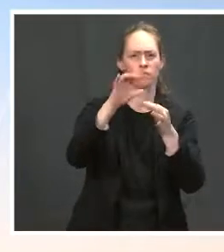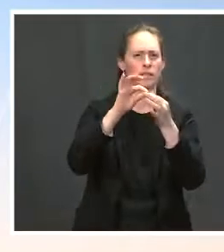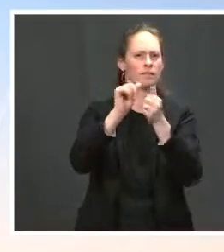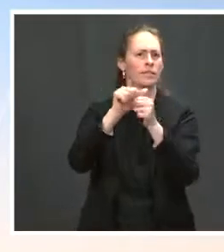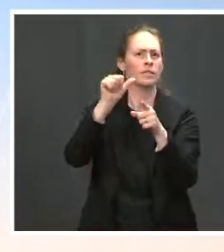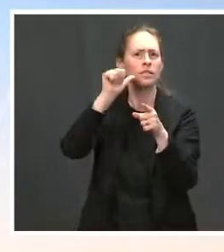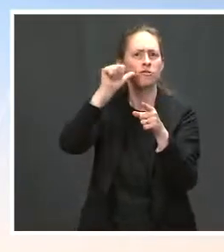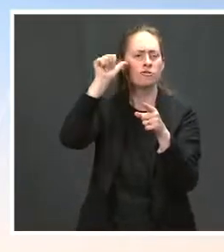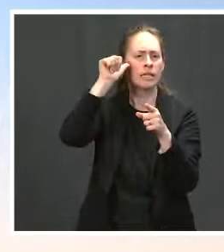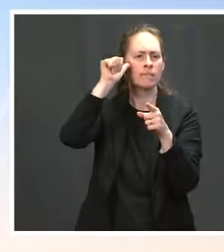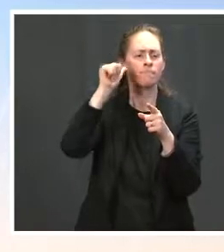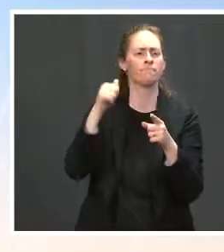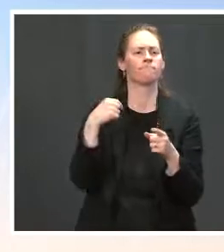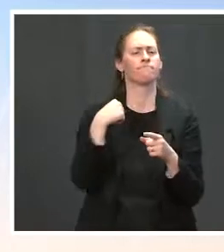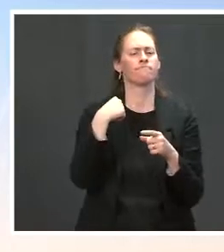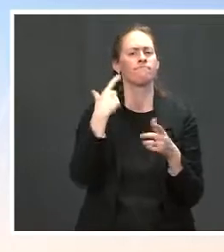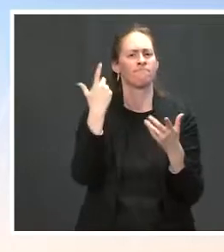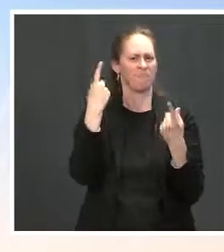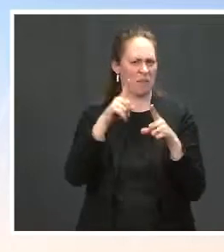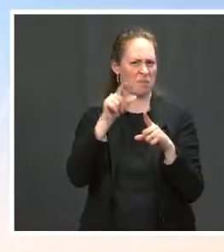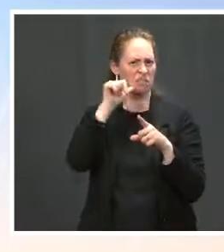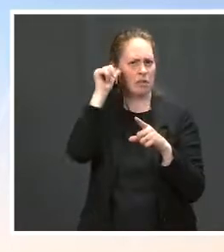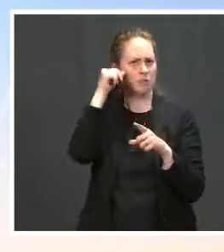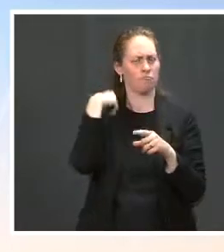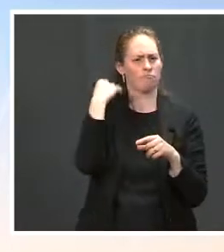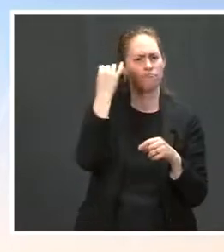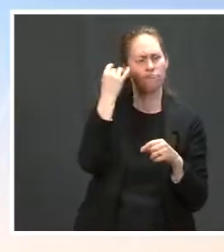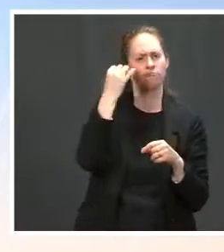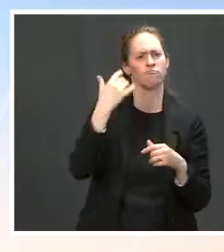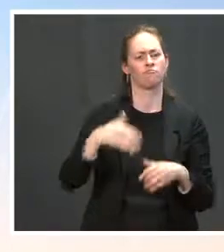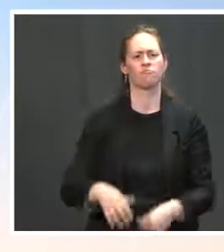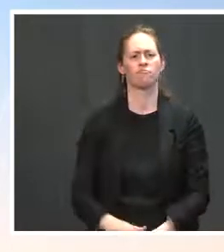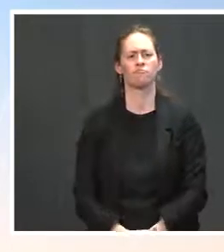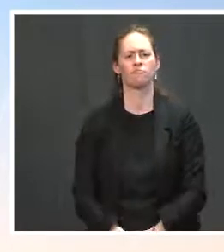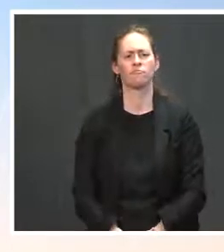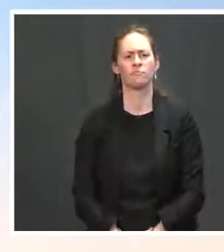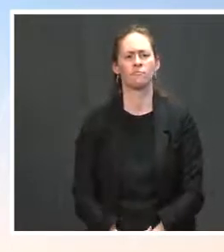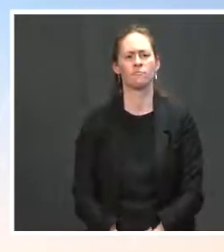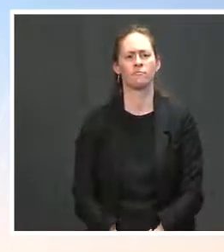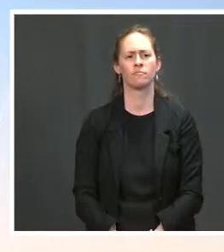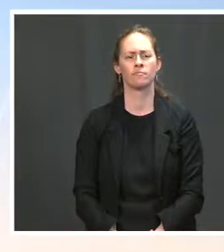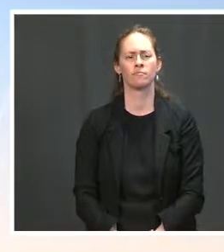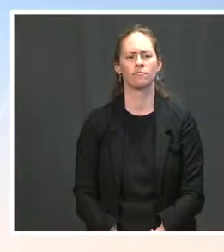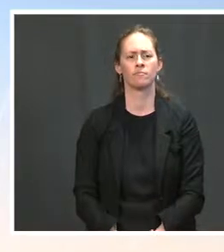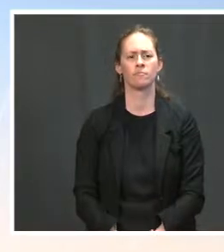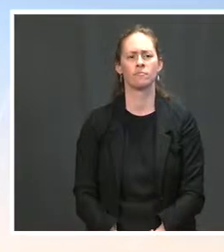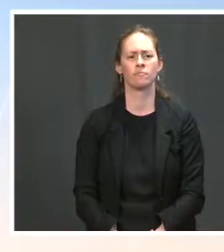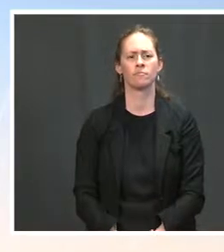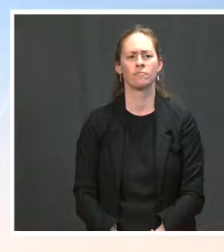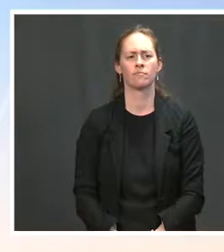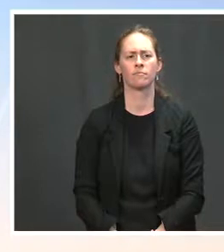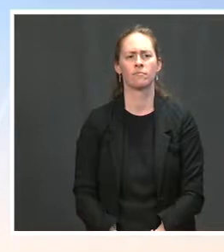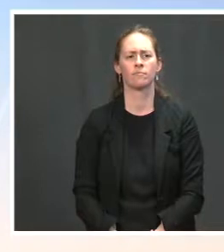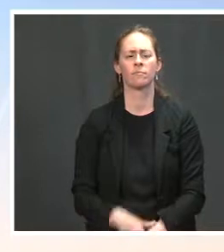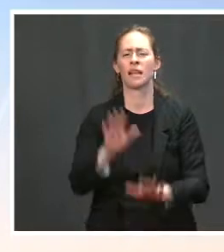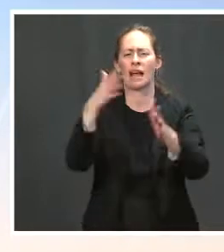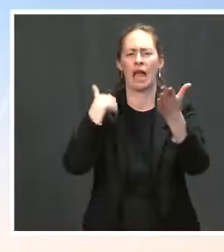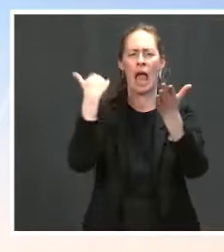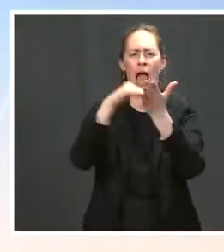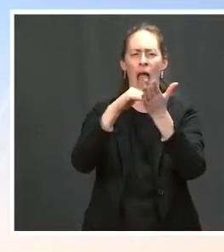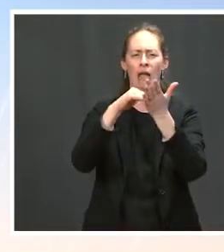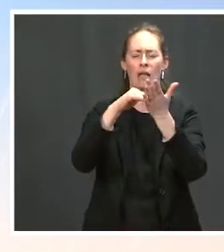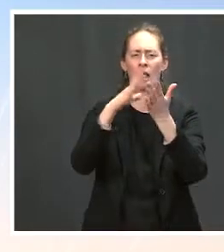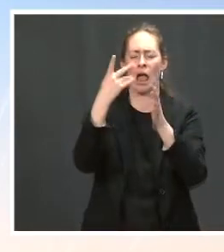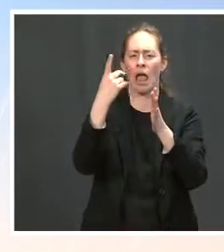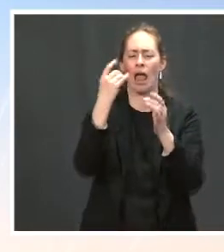Regarding yesterday, respectfully, I feel like you didn't give quite a firm answer, and I wanted to try again. Okay. You were asked